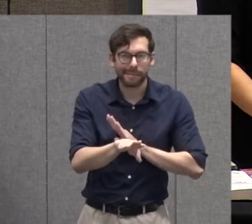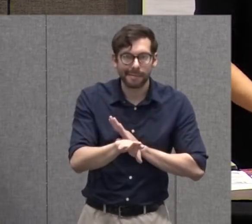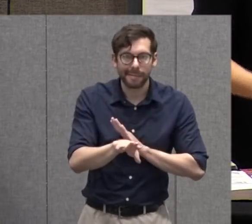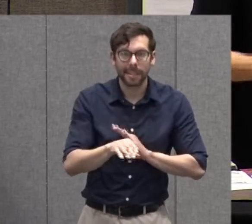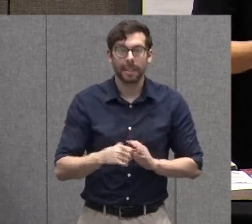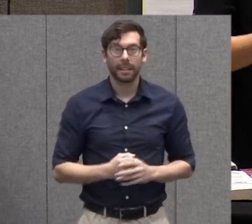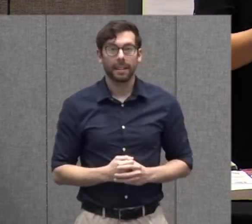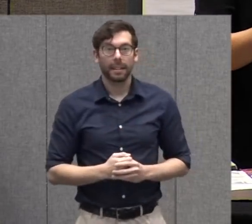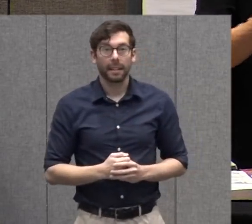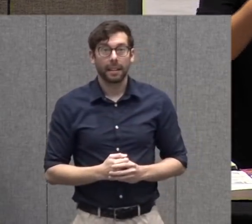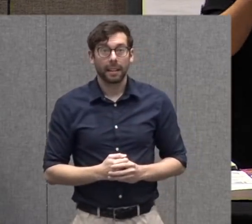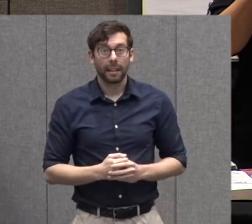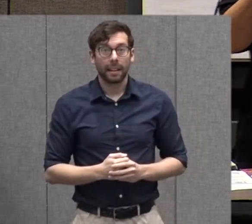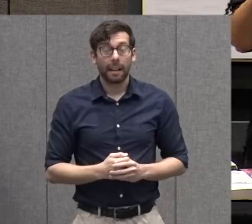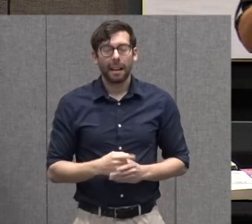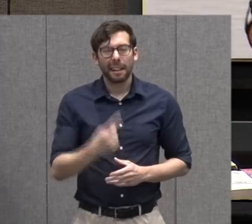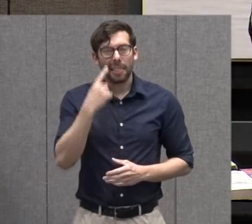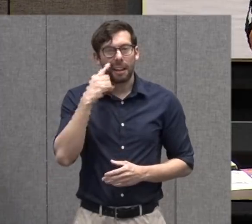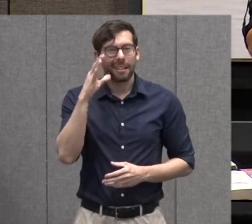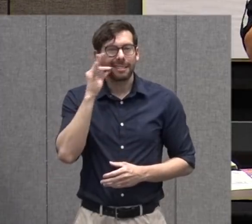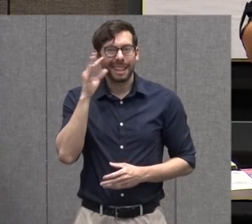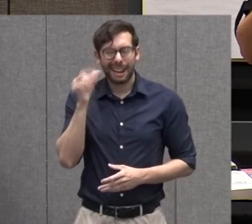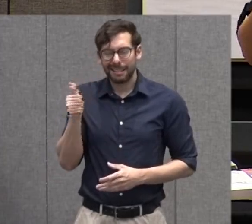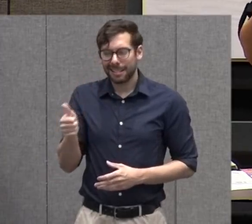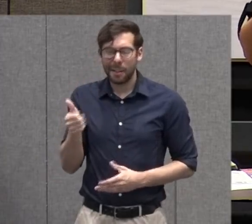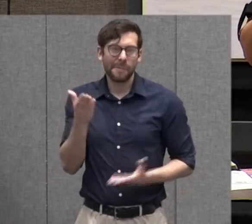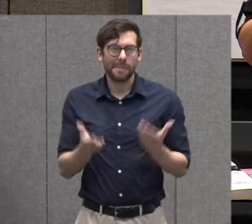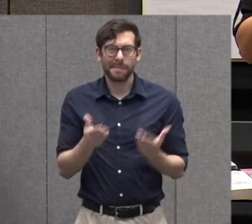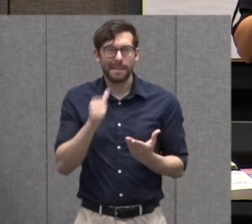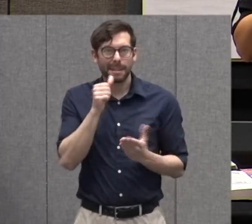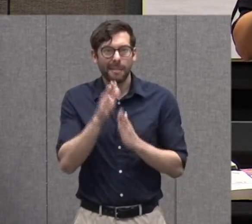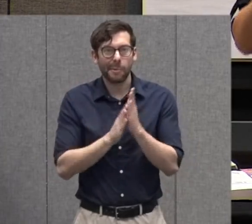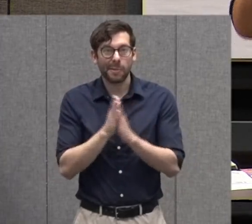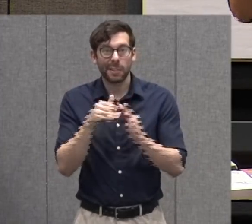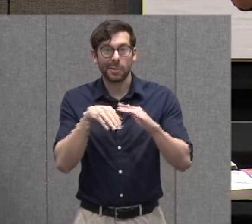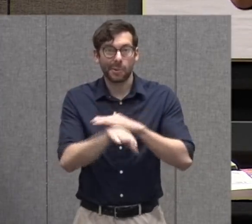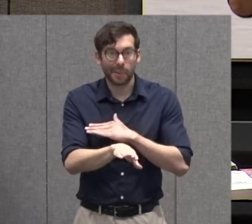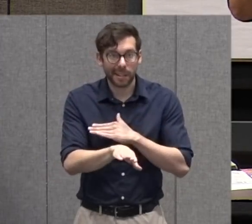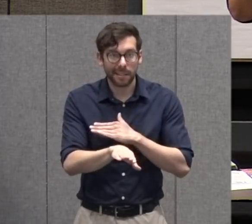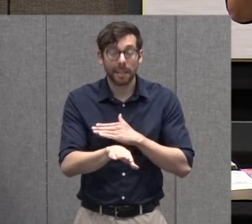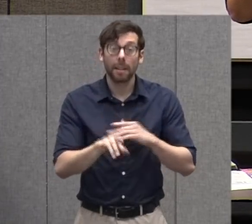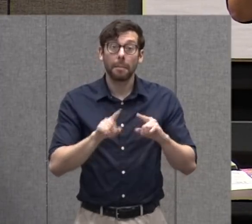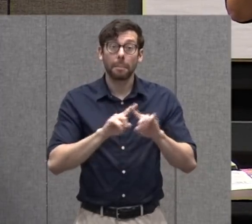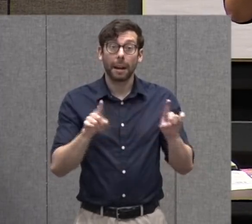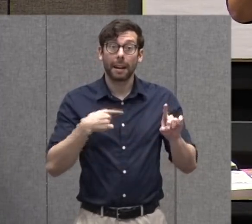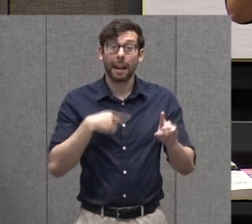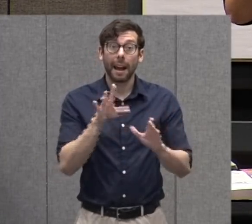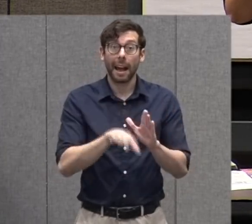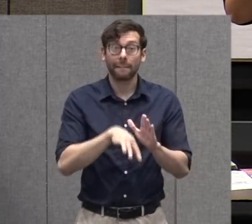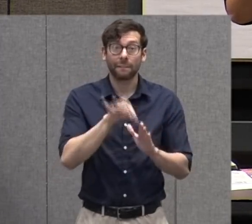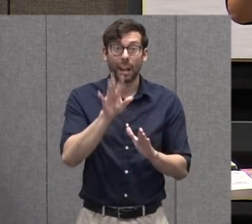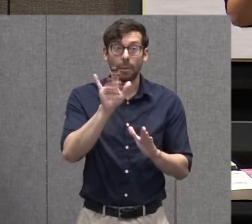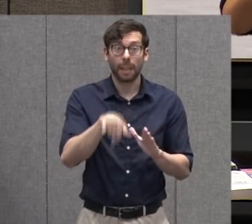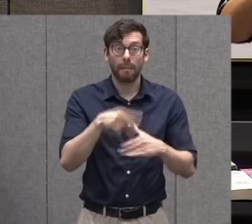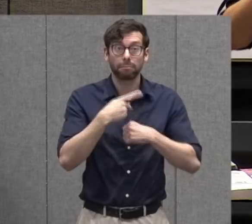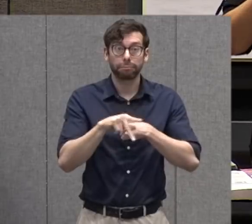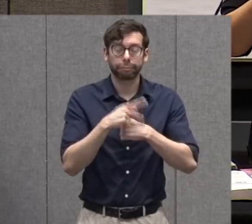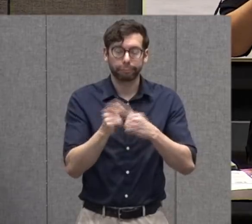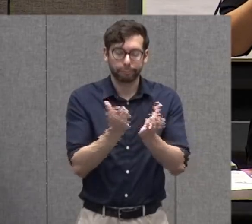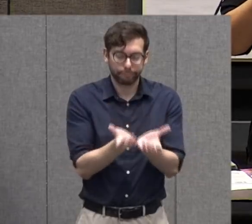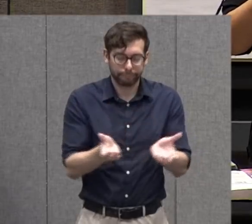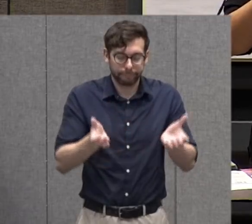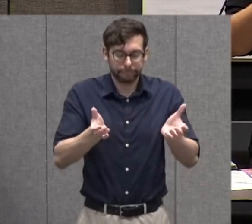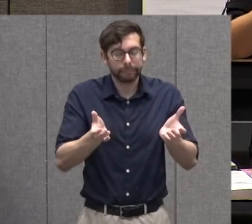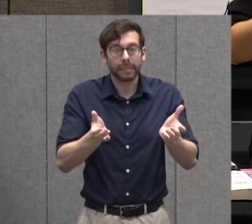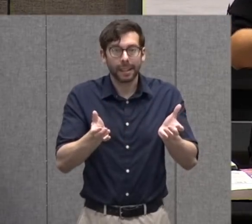maybe. So I found this, and this used to hold cookies, but I could put maybe water in one container and